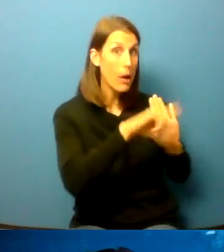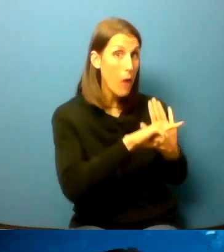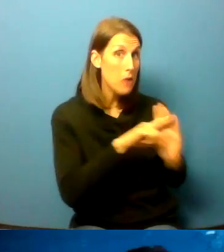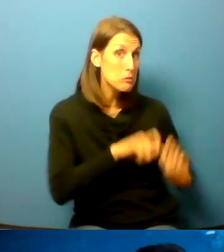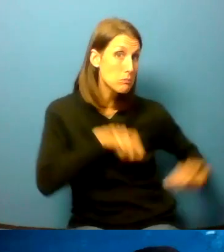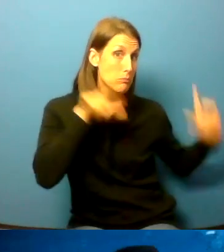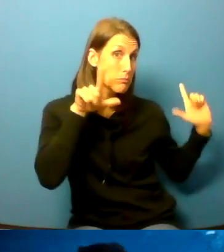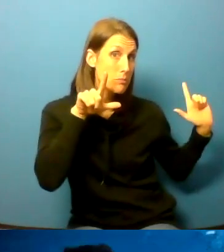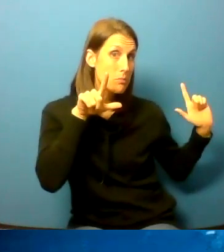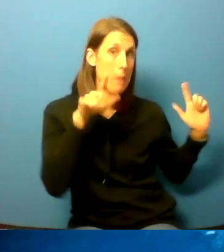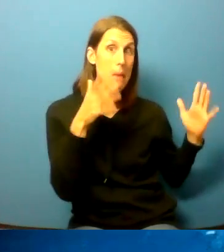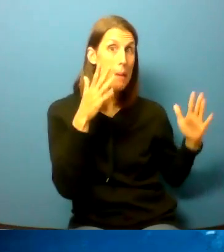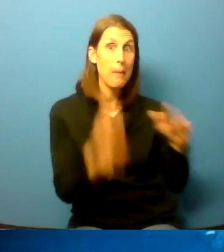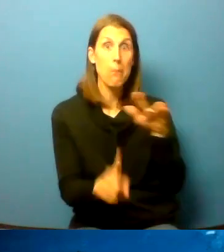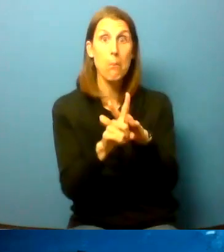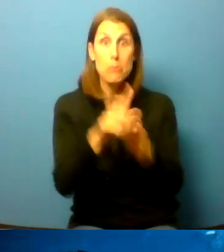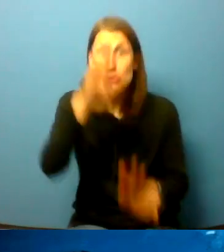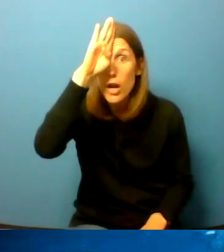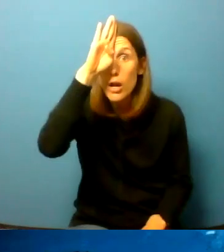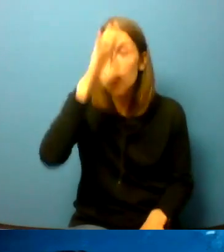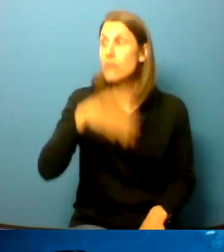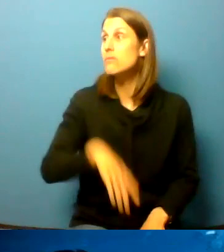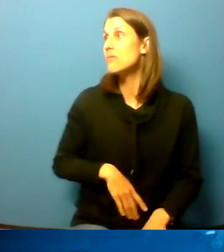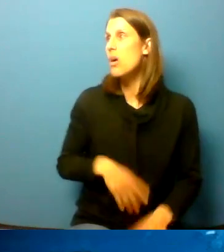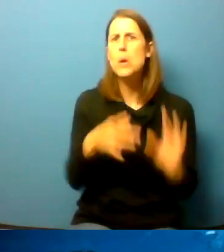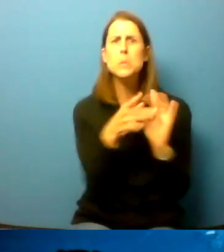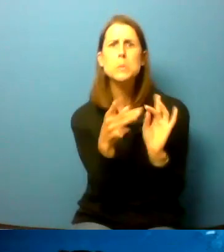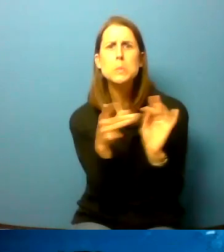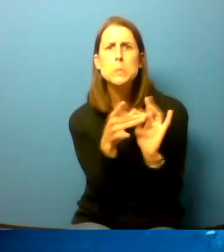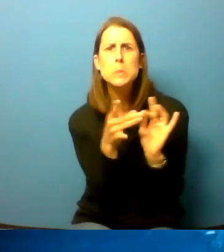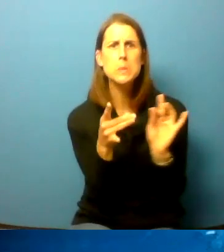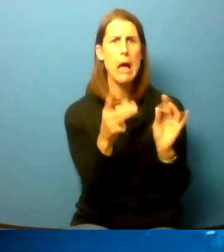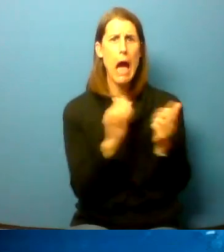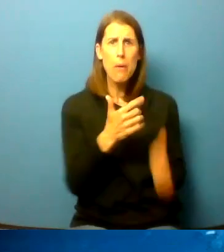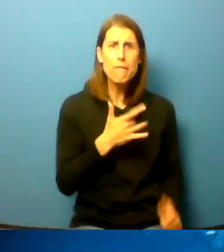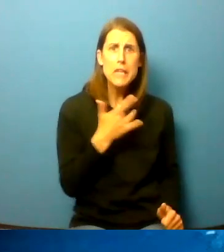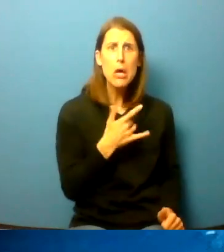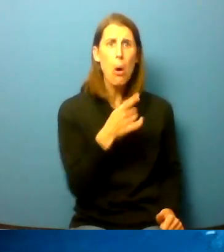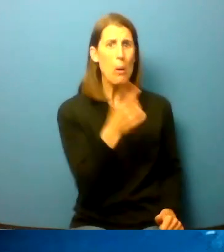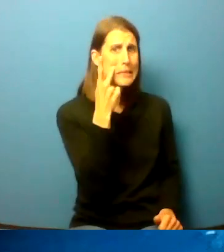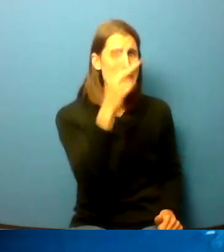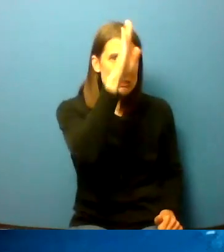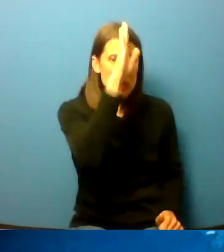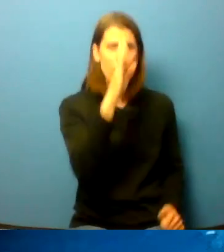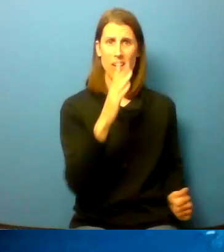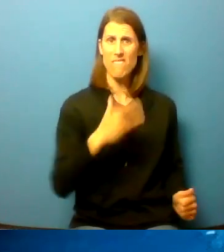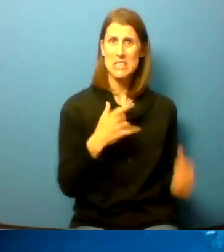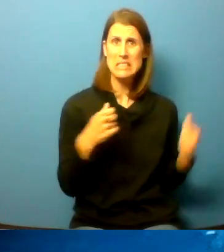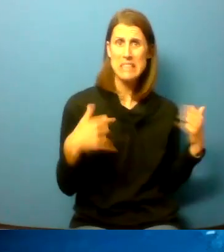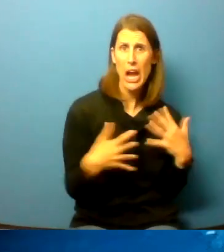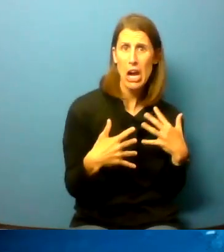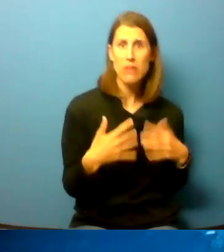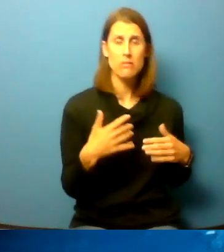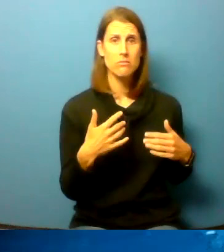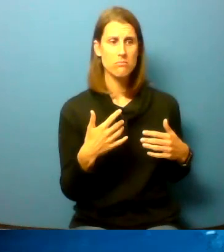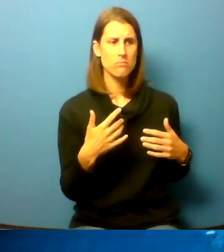can stumble upon a shark and we can talk about our feelings. Does this make us feel scared? Are we nervous?